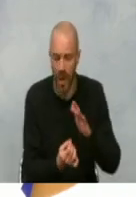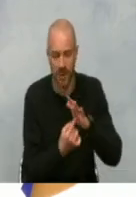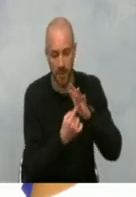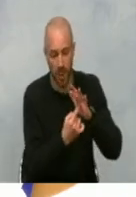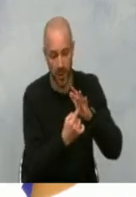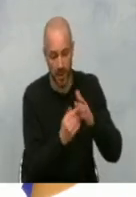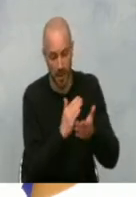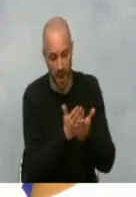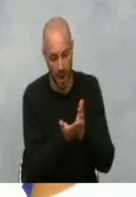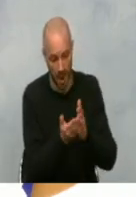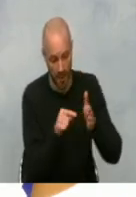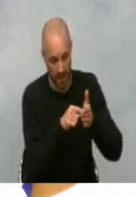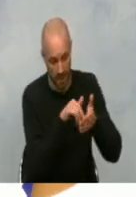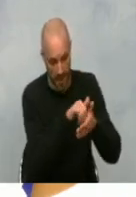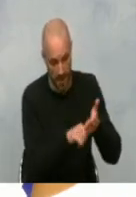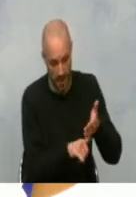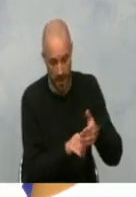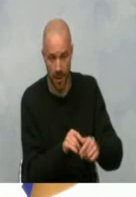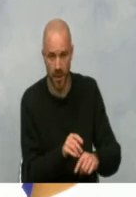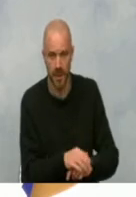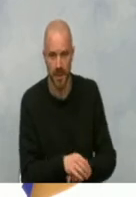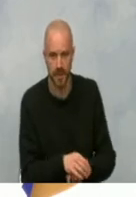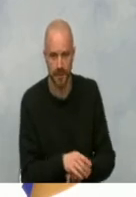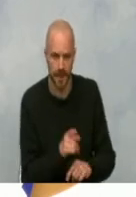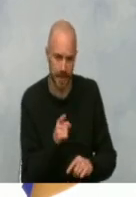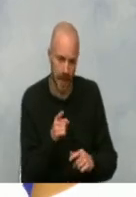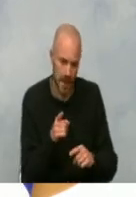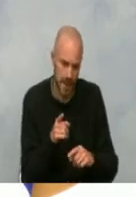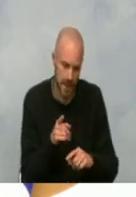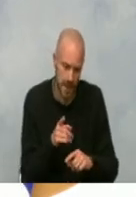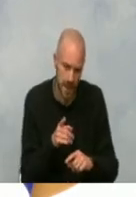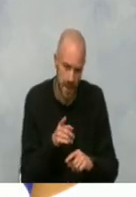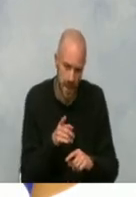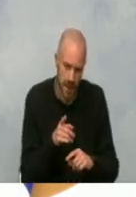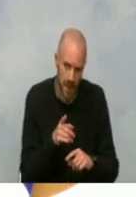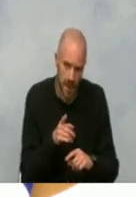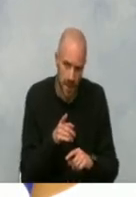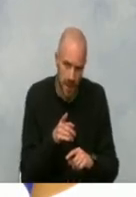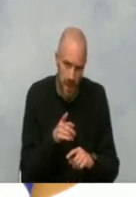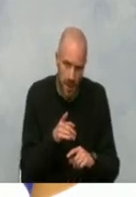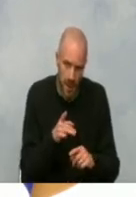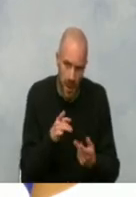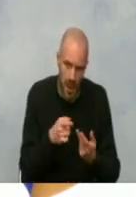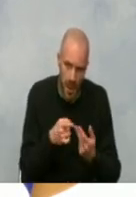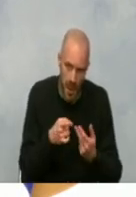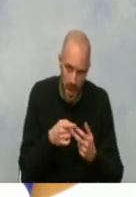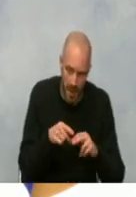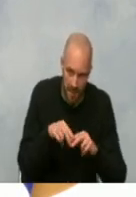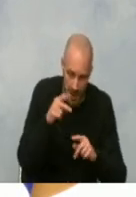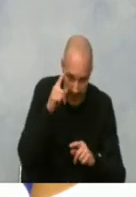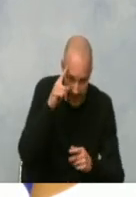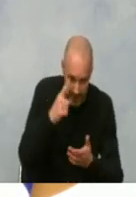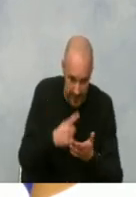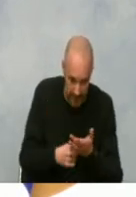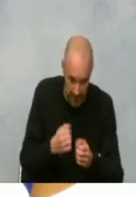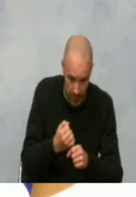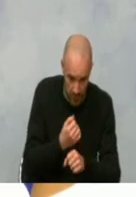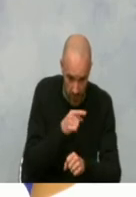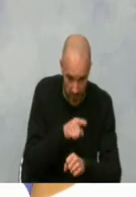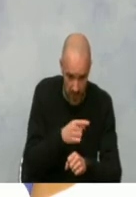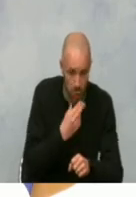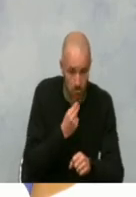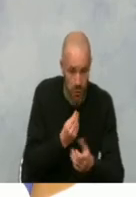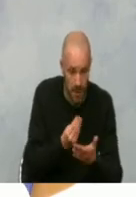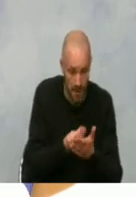paper. Through making or taking the decision to do this and using the money in this